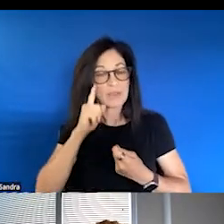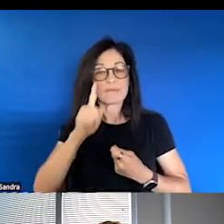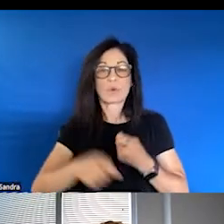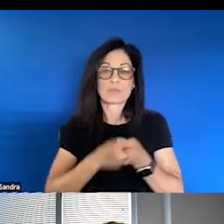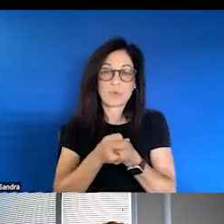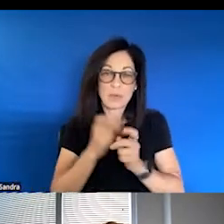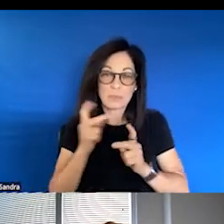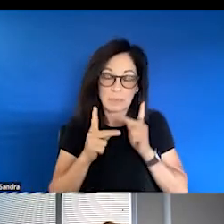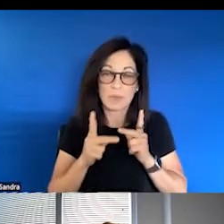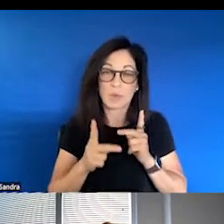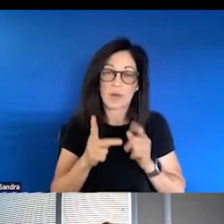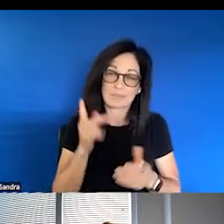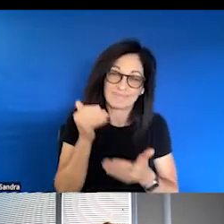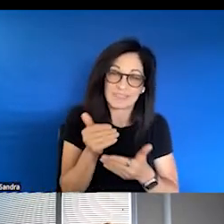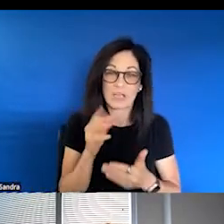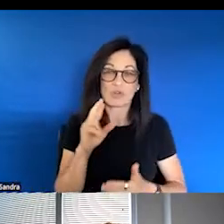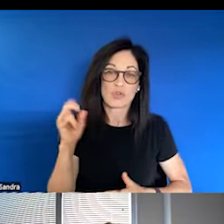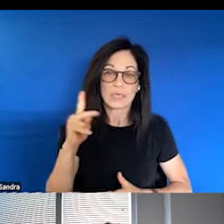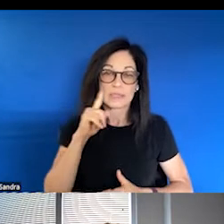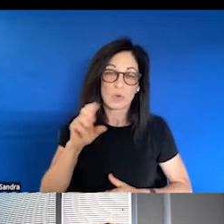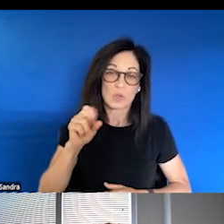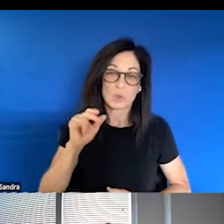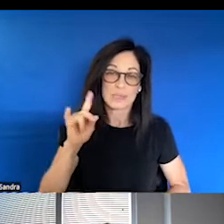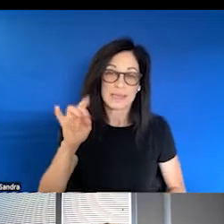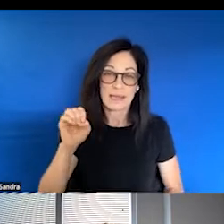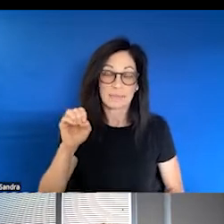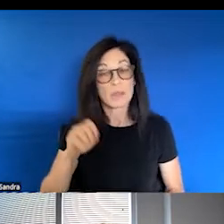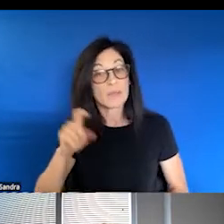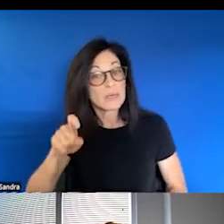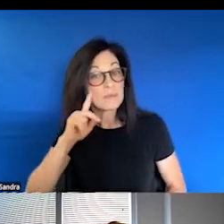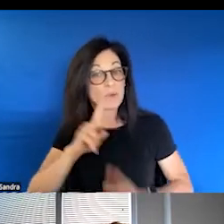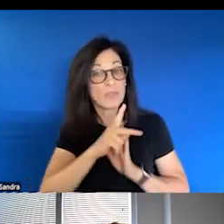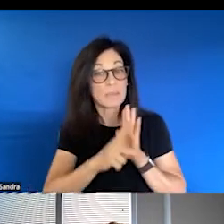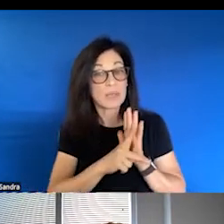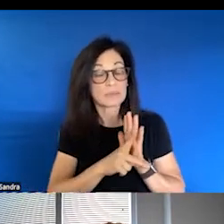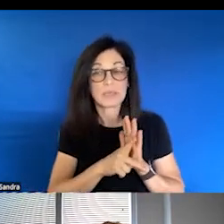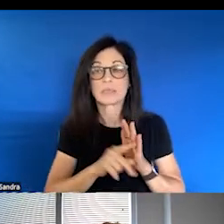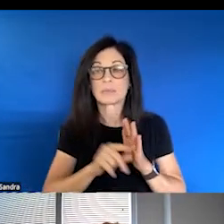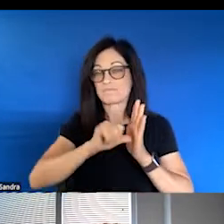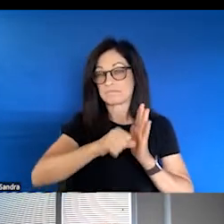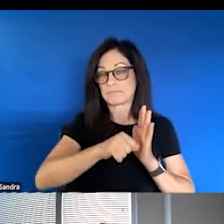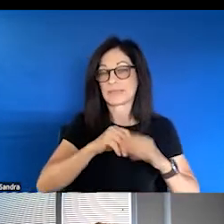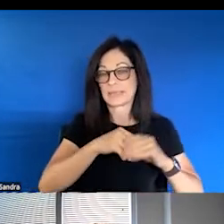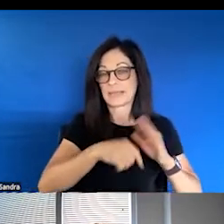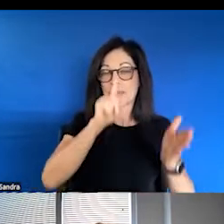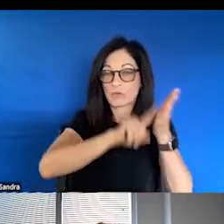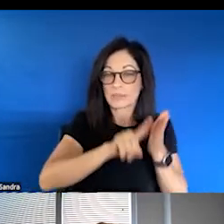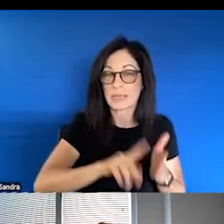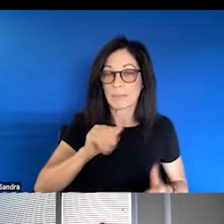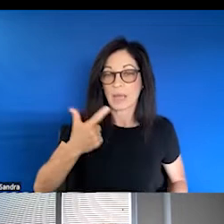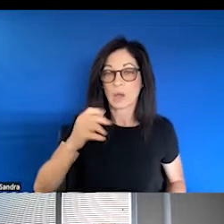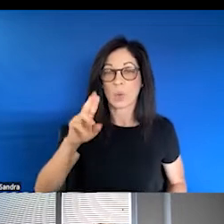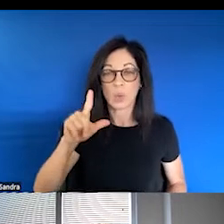imminent risk of suicide. And the need for this type of policy has been highlighted in research by Gould, Calafat,